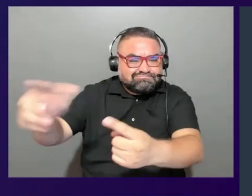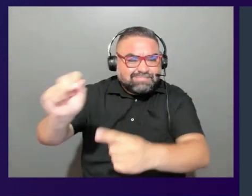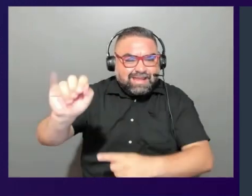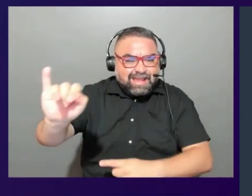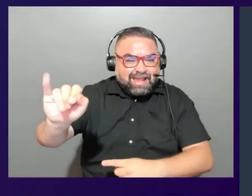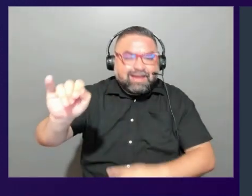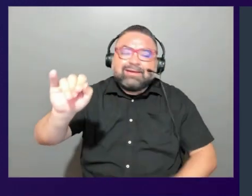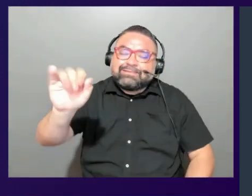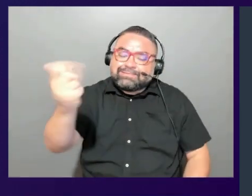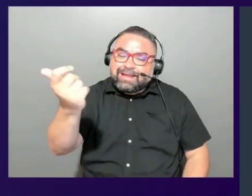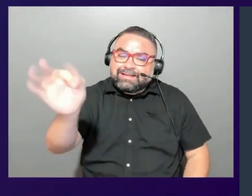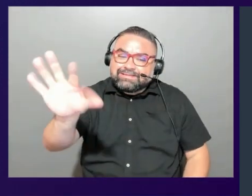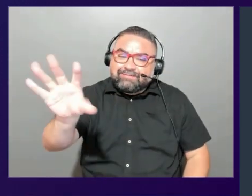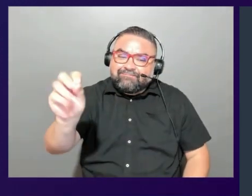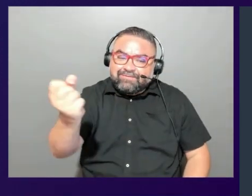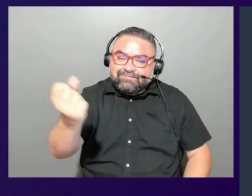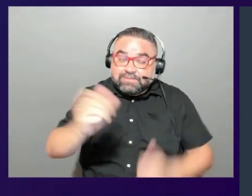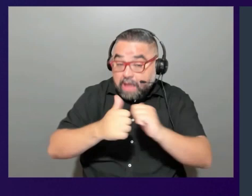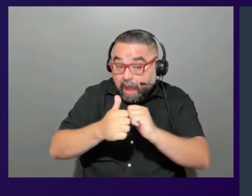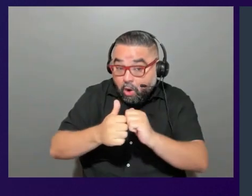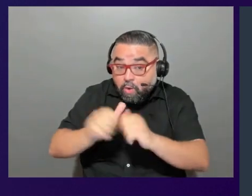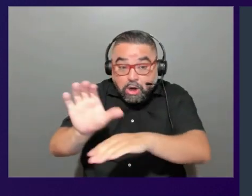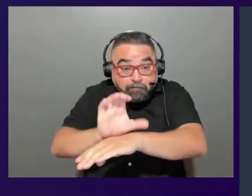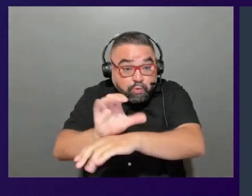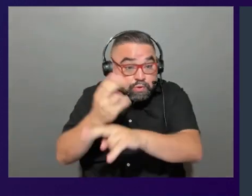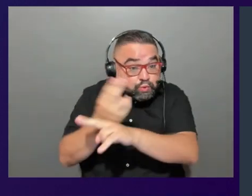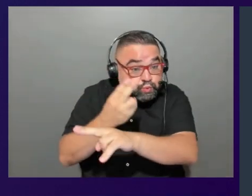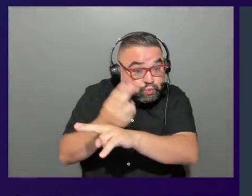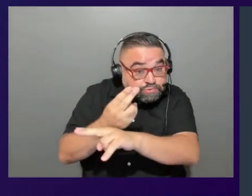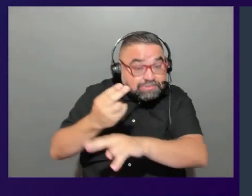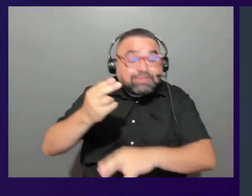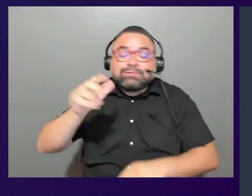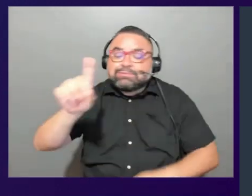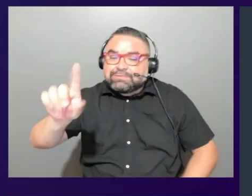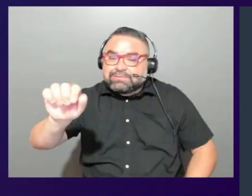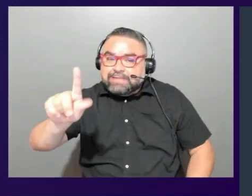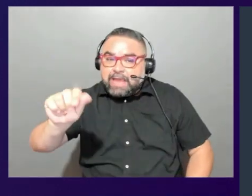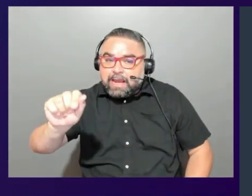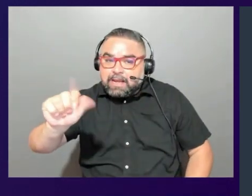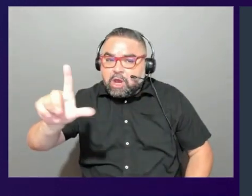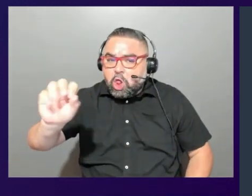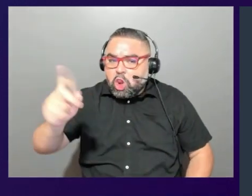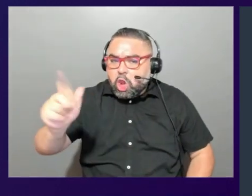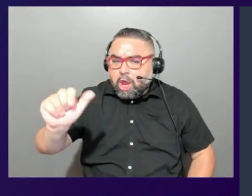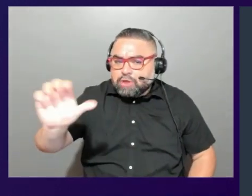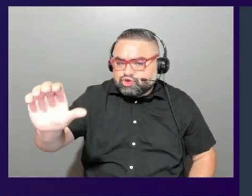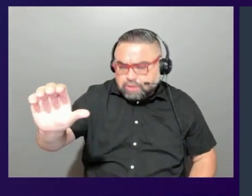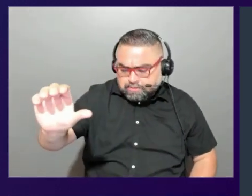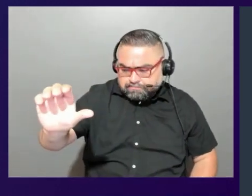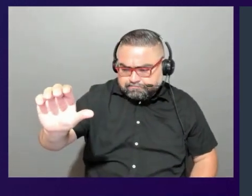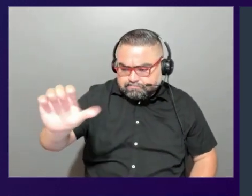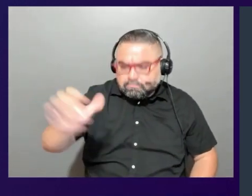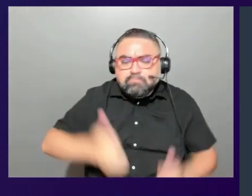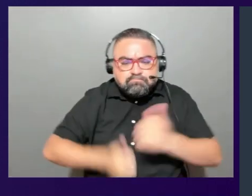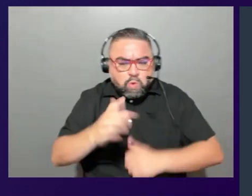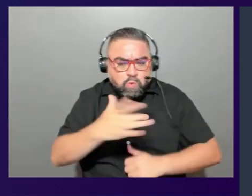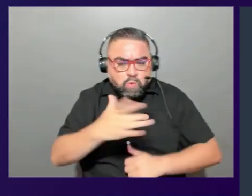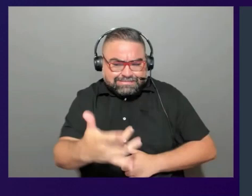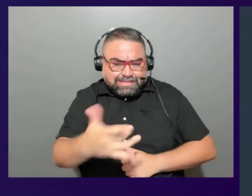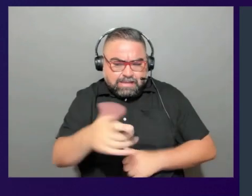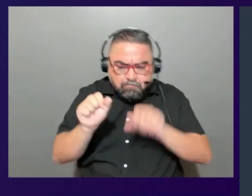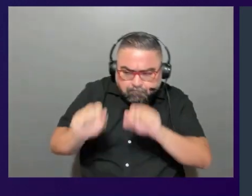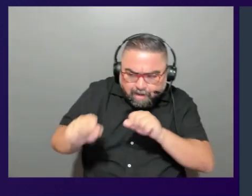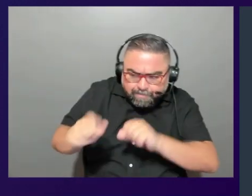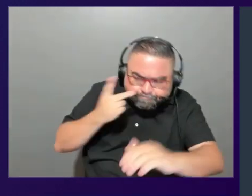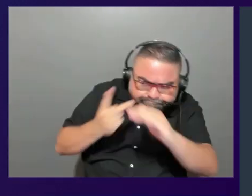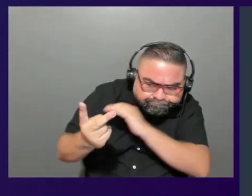human intelligence by computers using data and logic. Most AI cases look for probabilistic outcome. They make